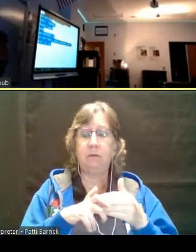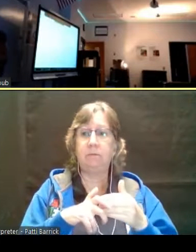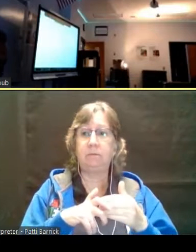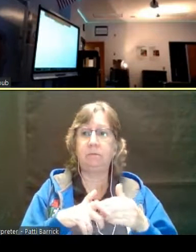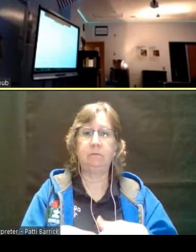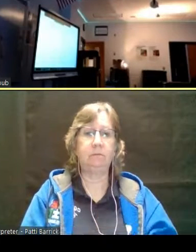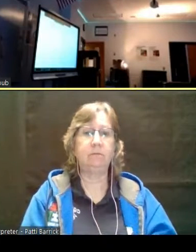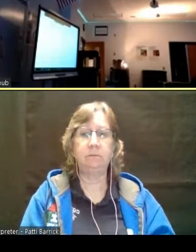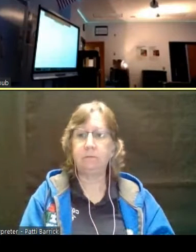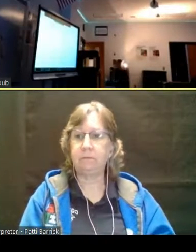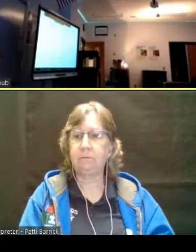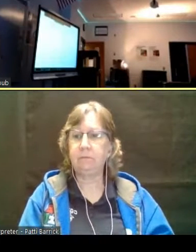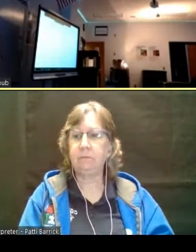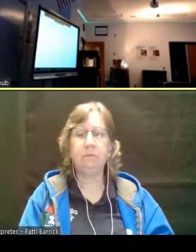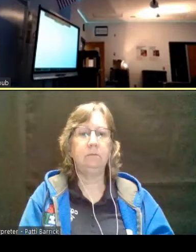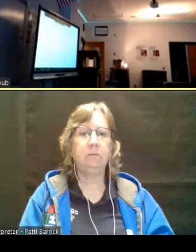bye-bye.